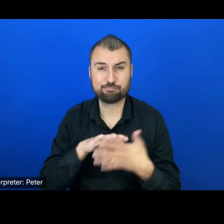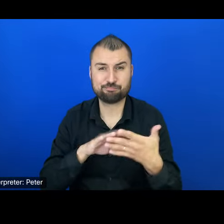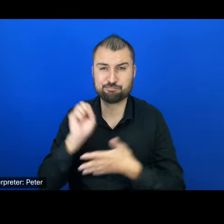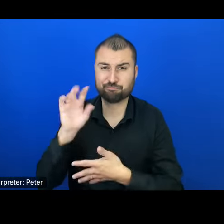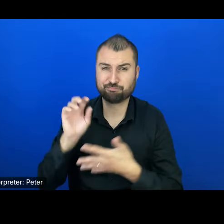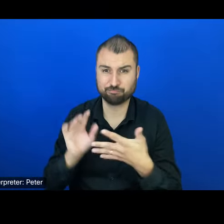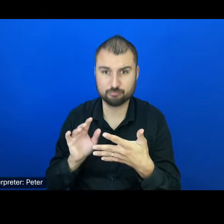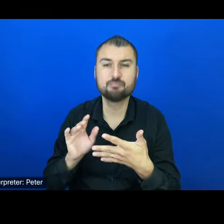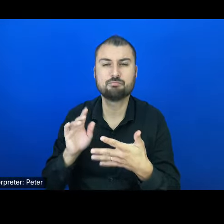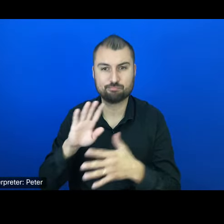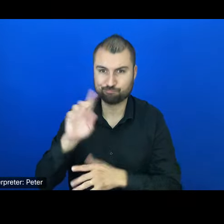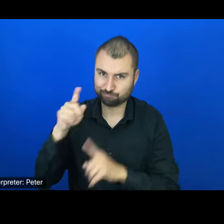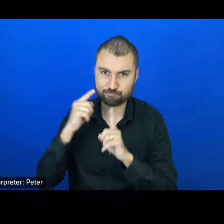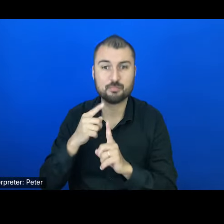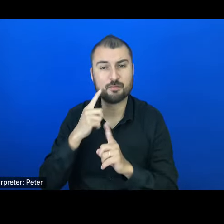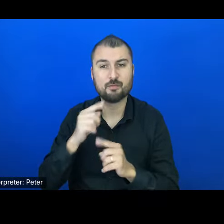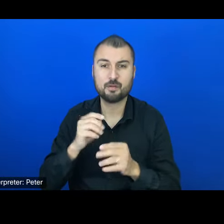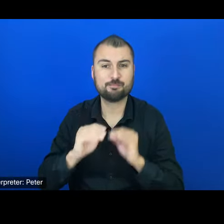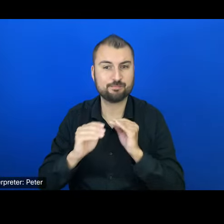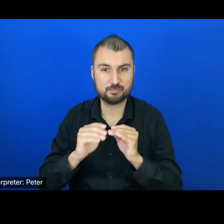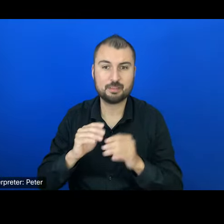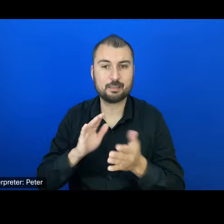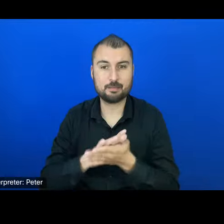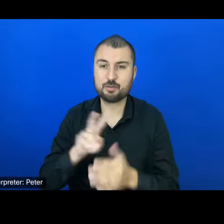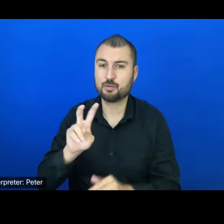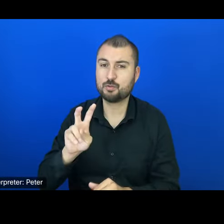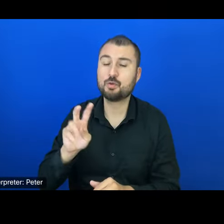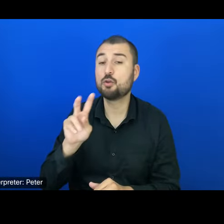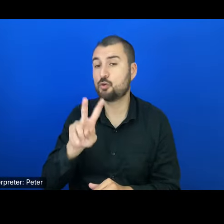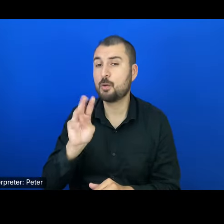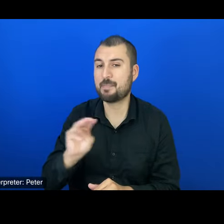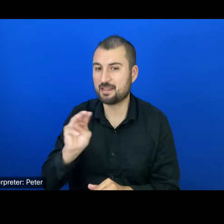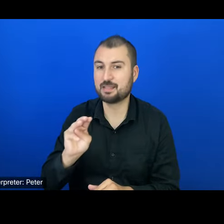of maintaining the campus of